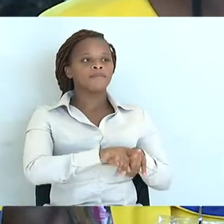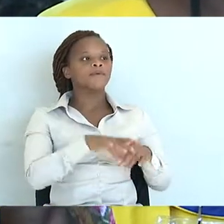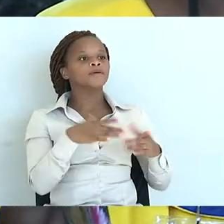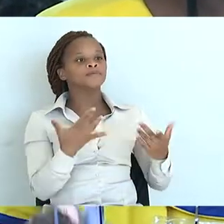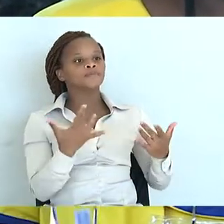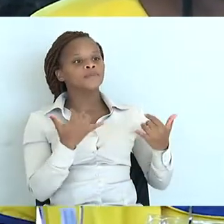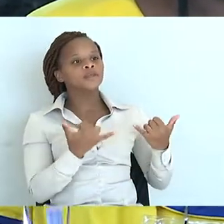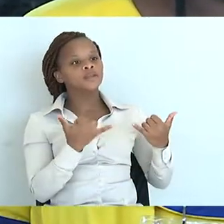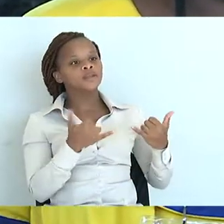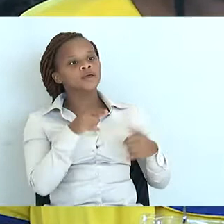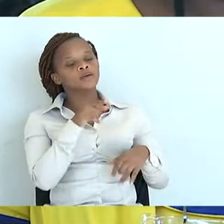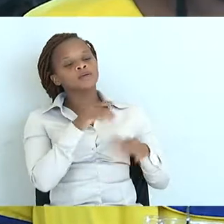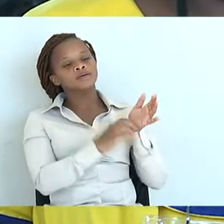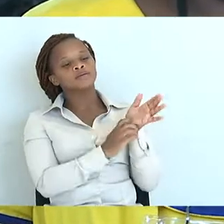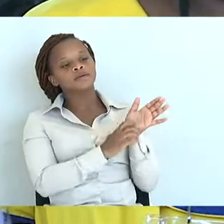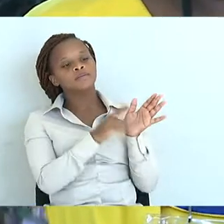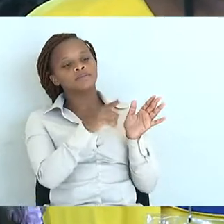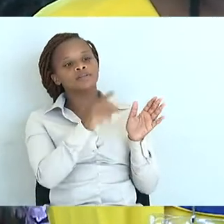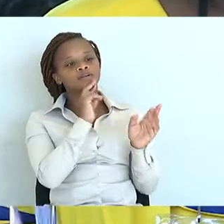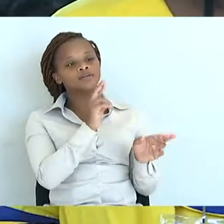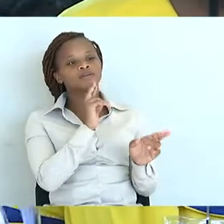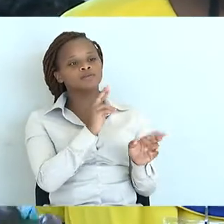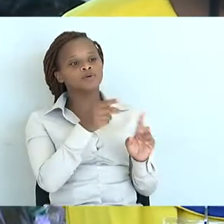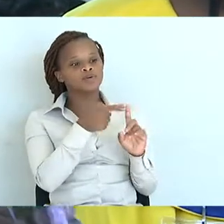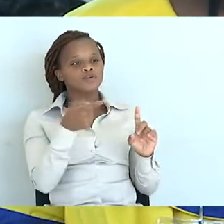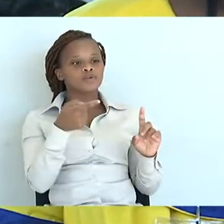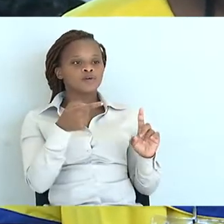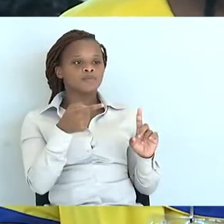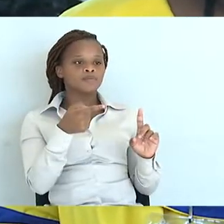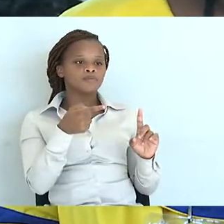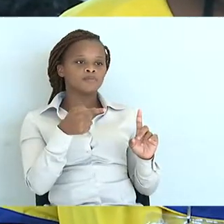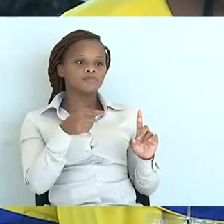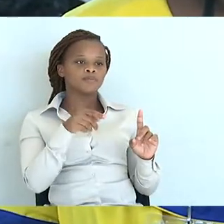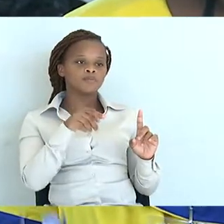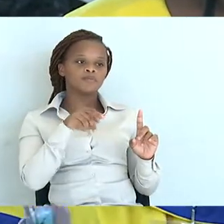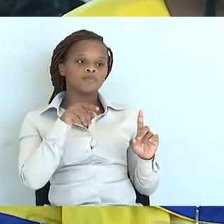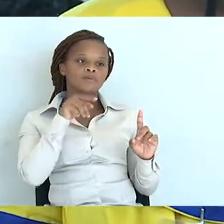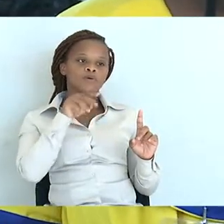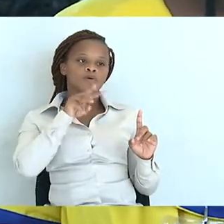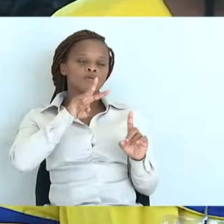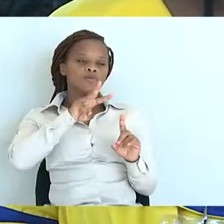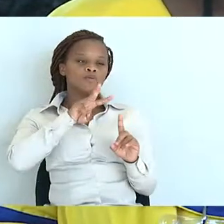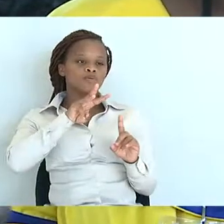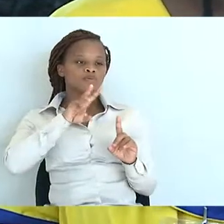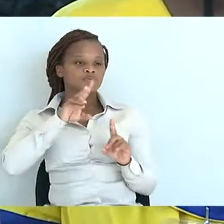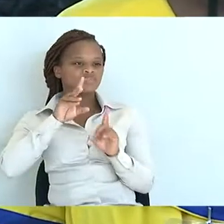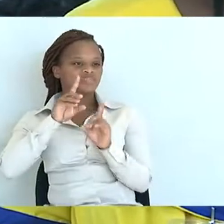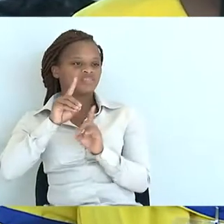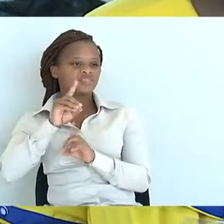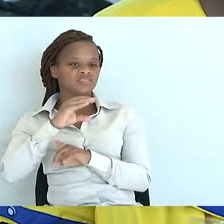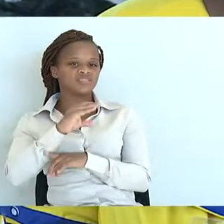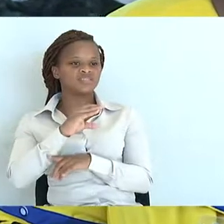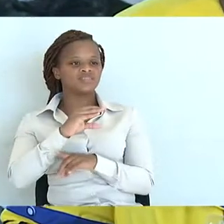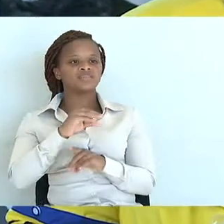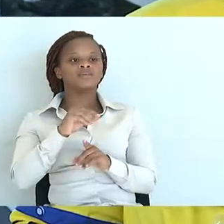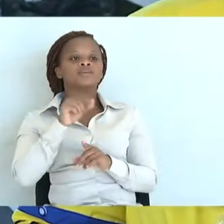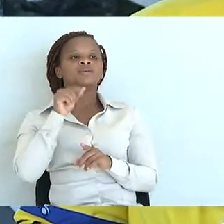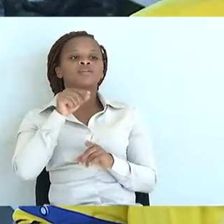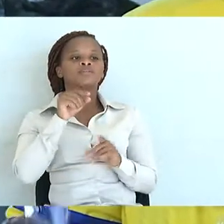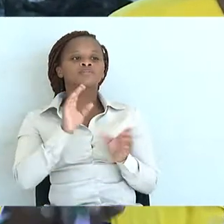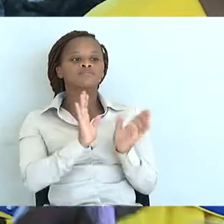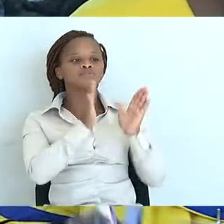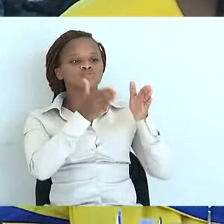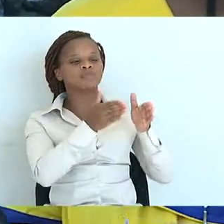Puma Minister where women and disabled children, chapter 8 paints a very bleak picture